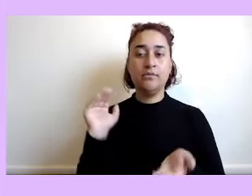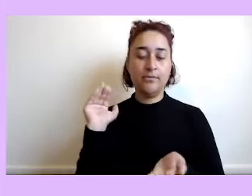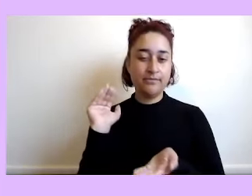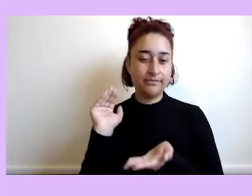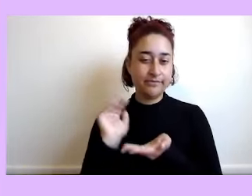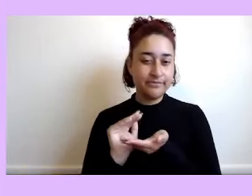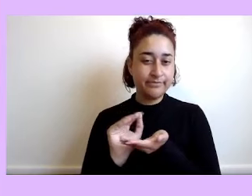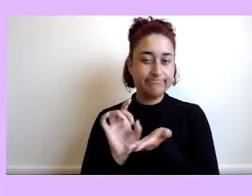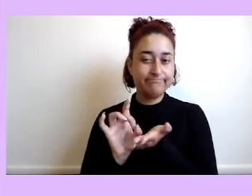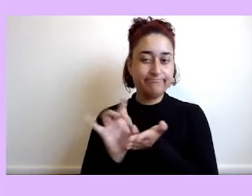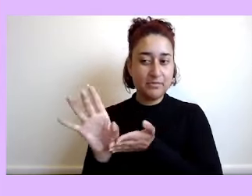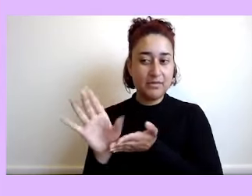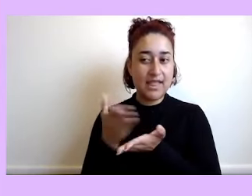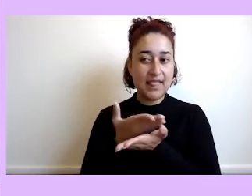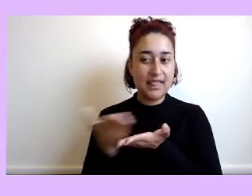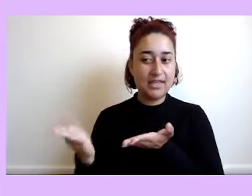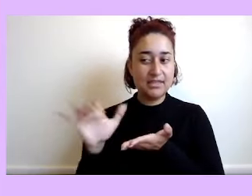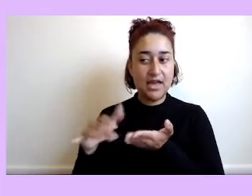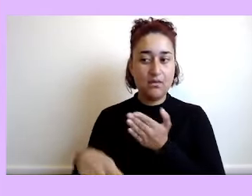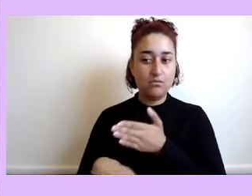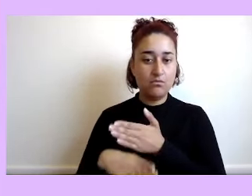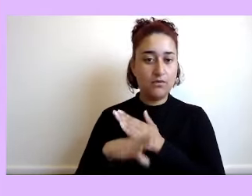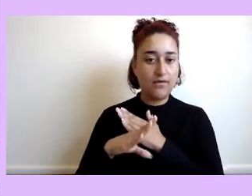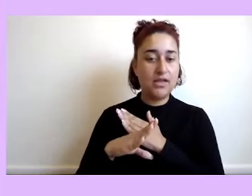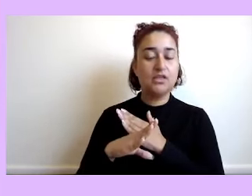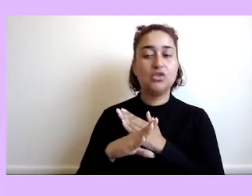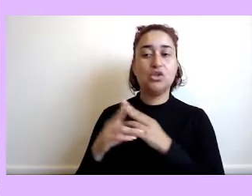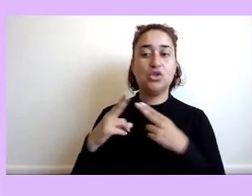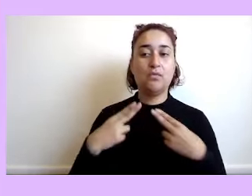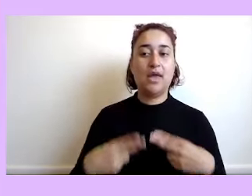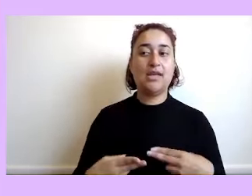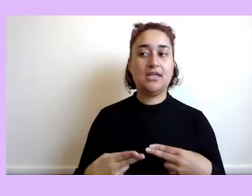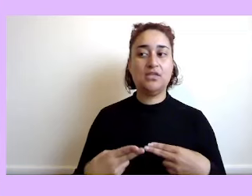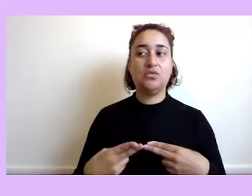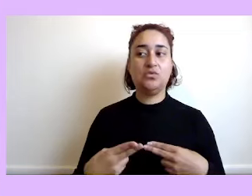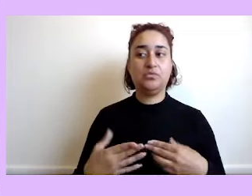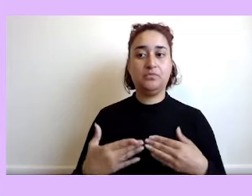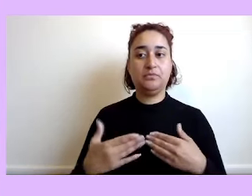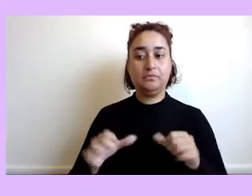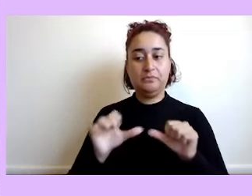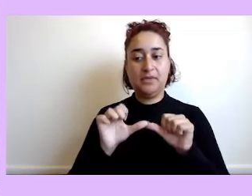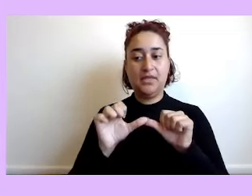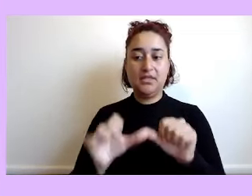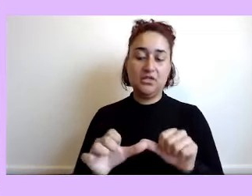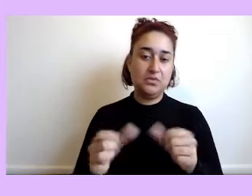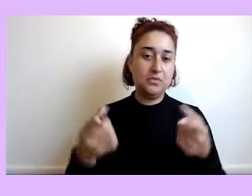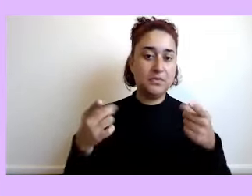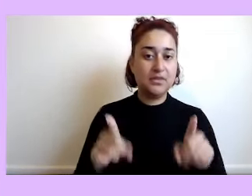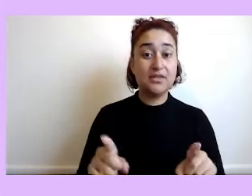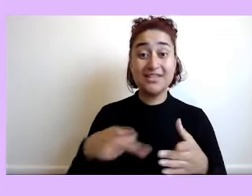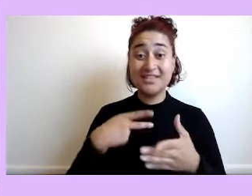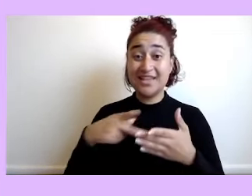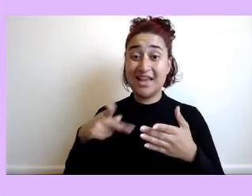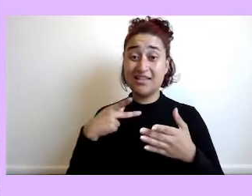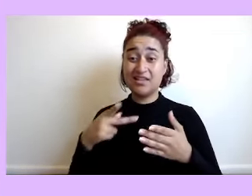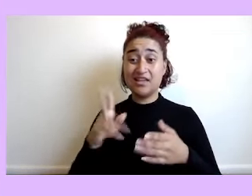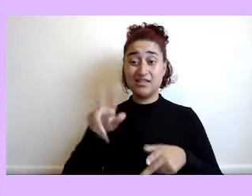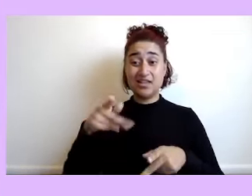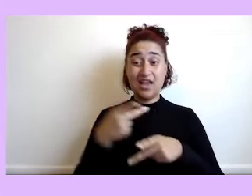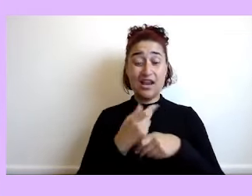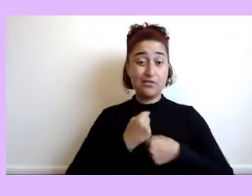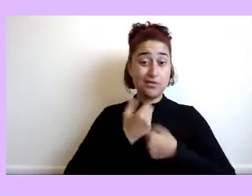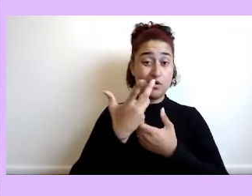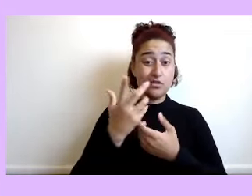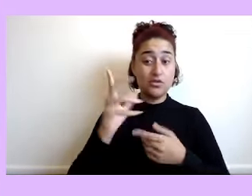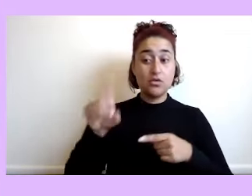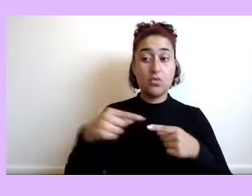eliminate certain things that prevent humanity to exist. Because dancing is a form of expression, and when people can't express